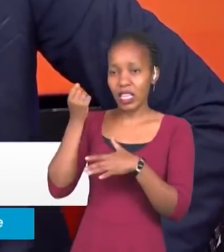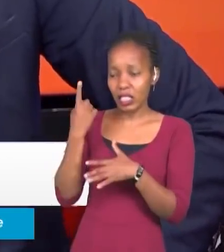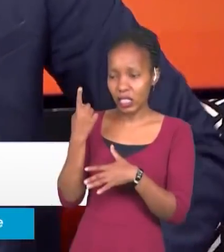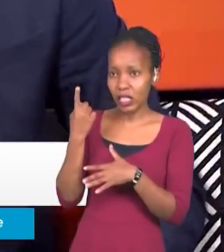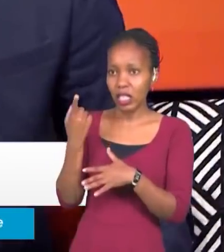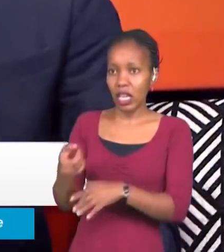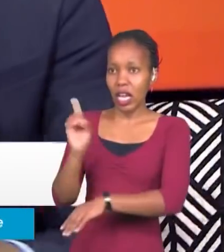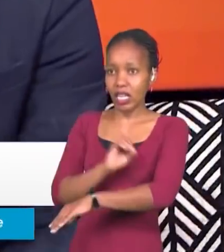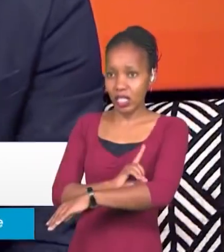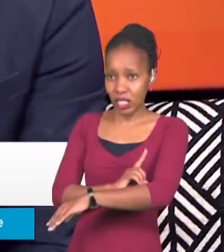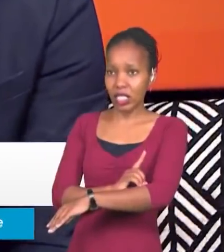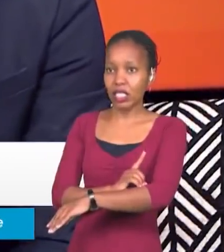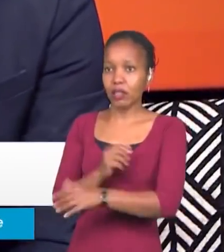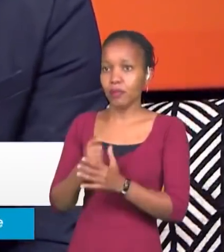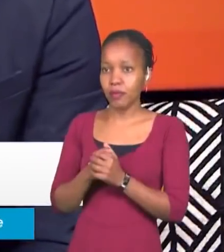day of reckoning